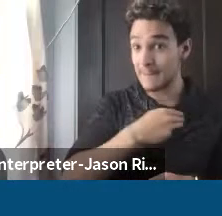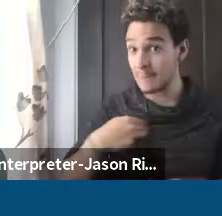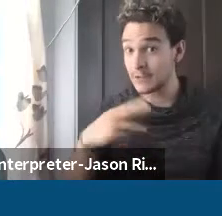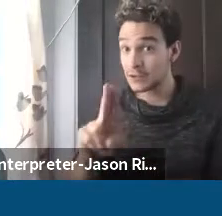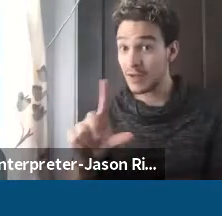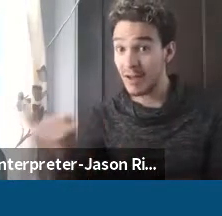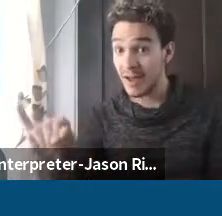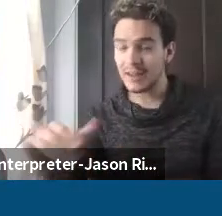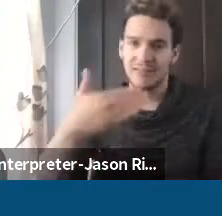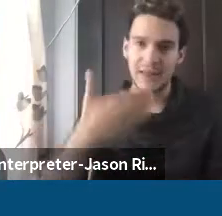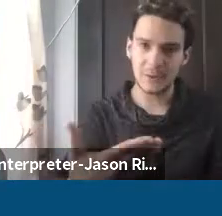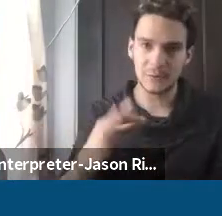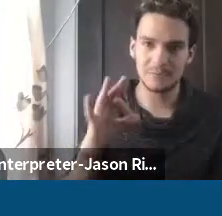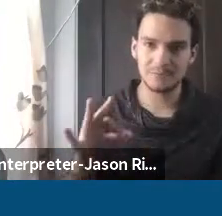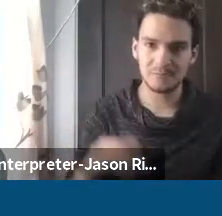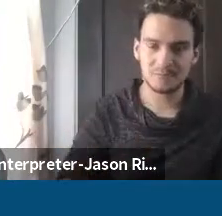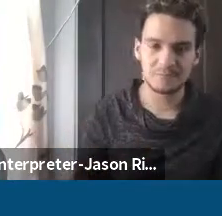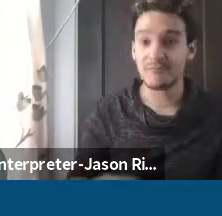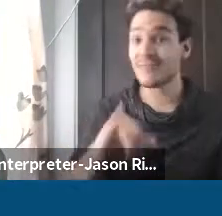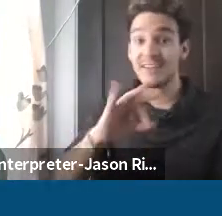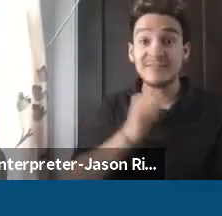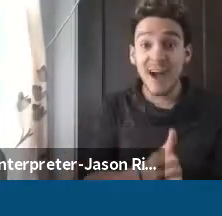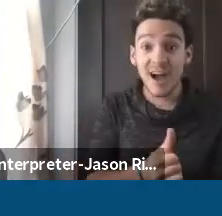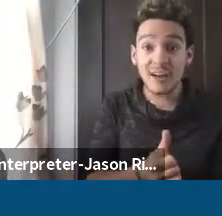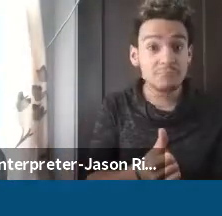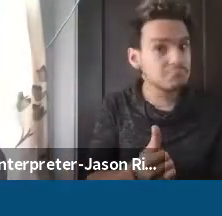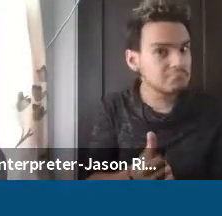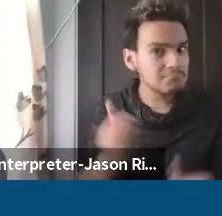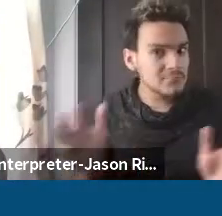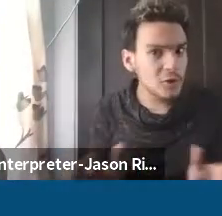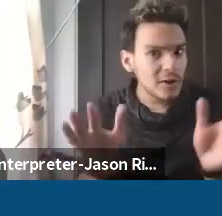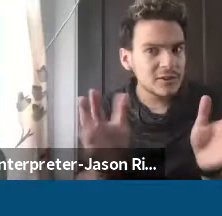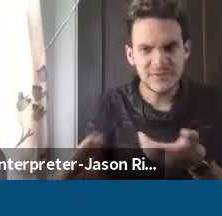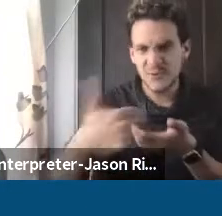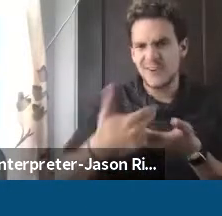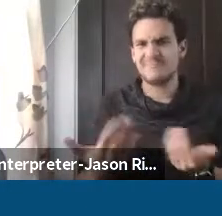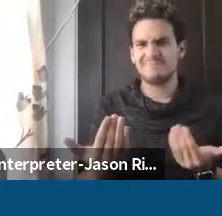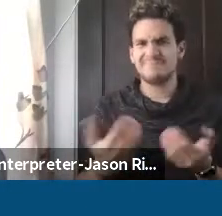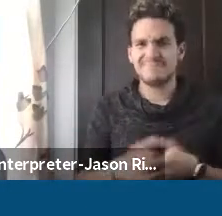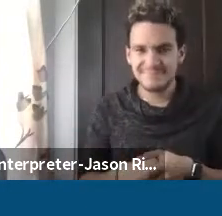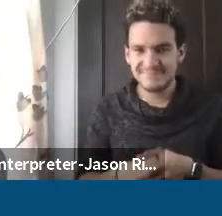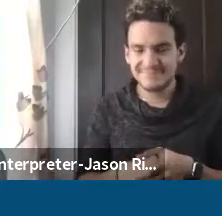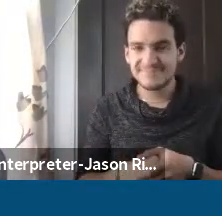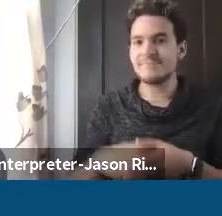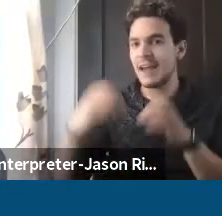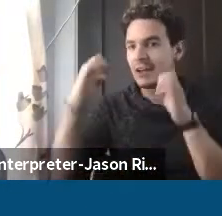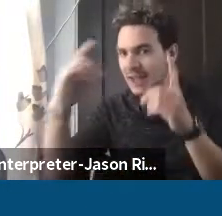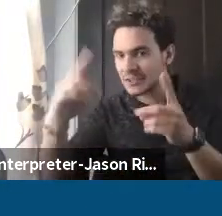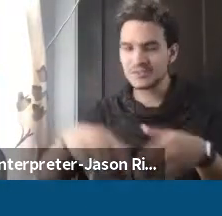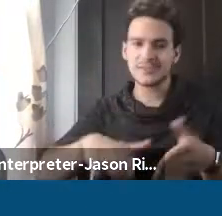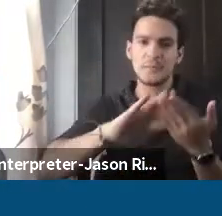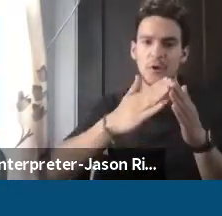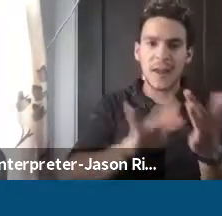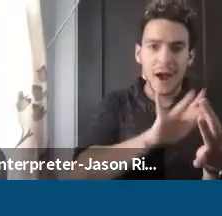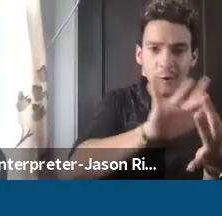ULI, thank you. For those who are not, I'd like to encourage you to join us. Through education, community